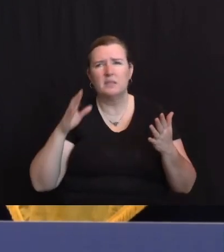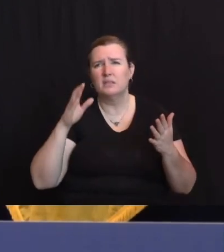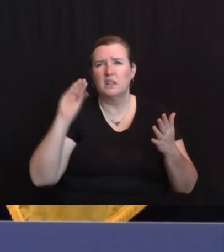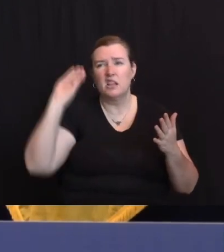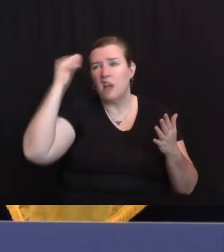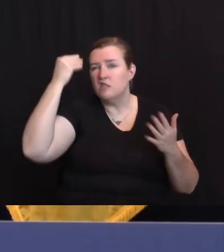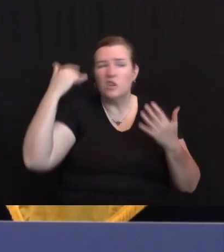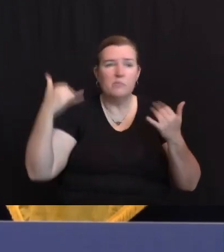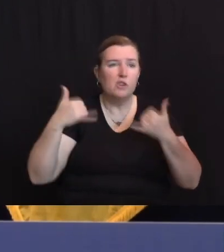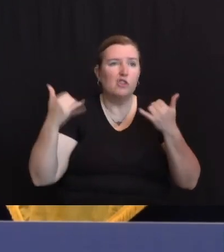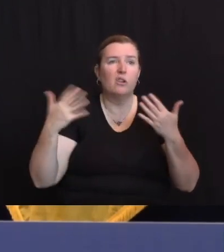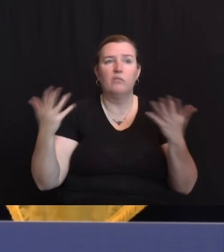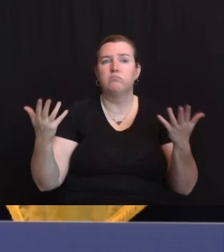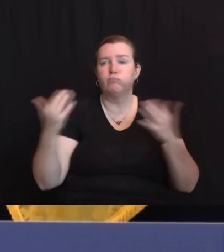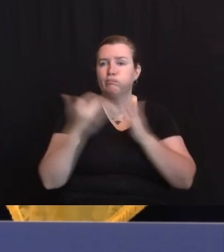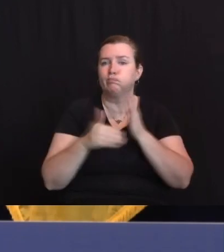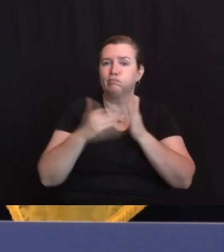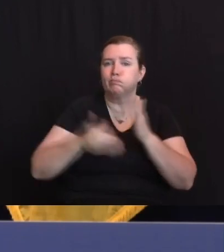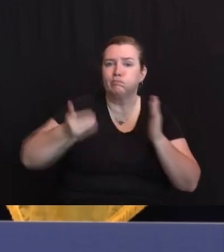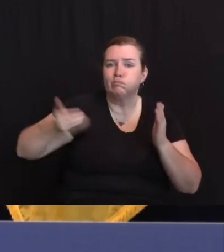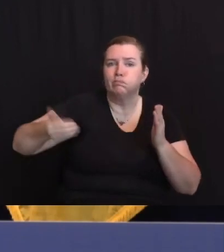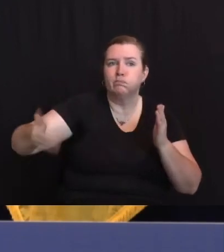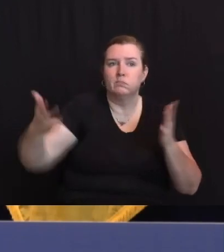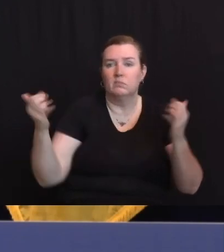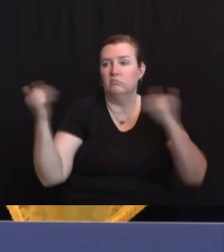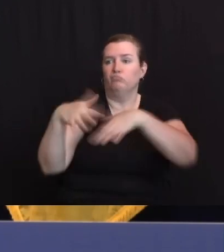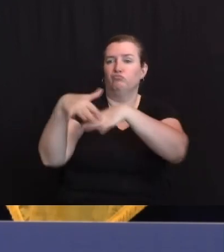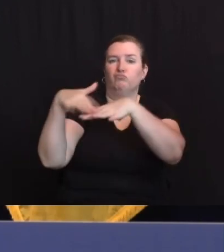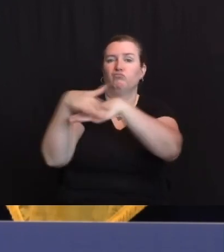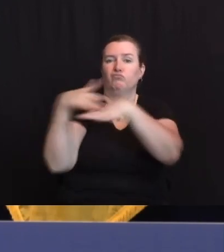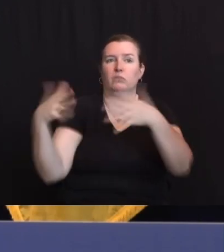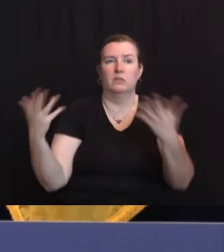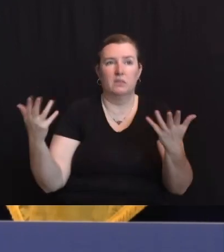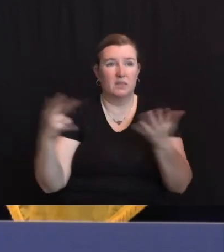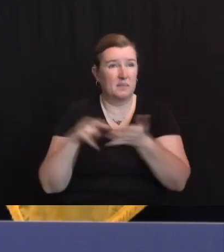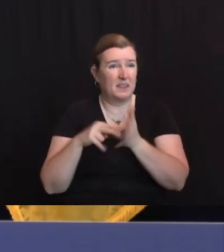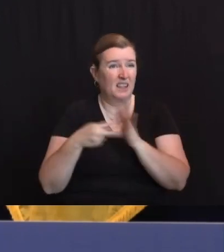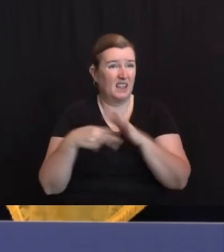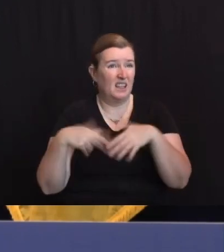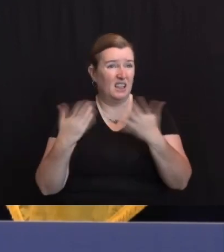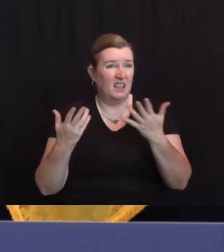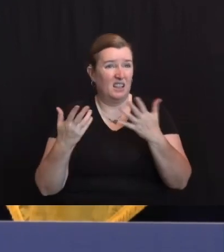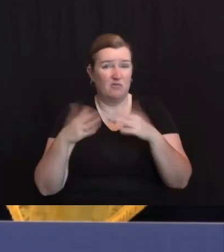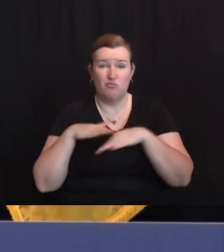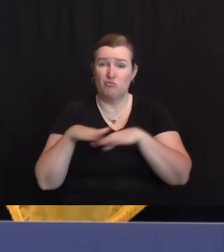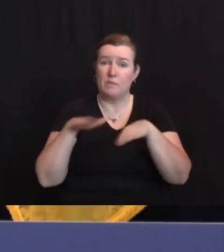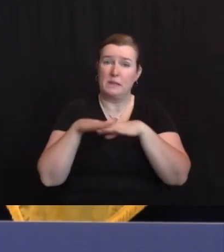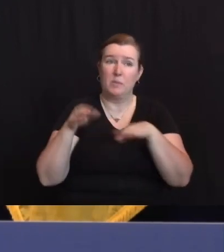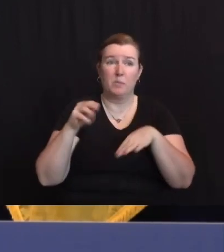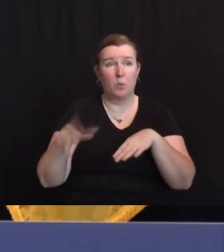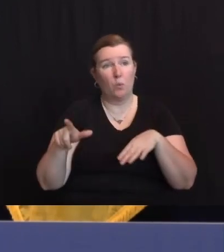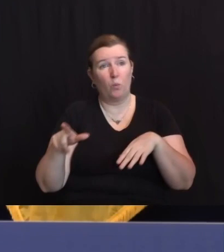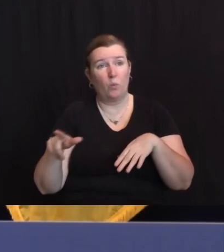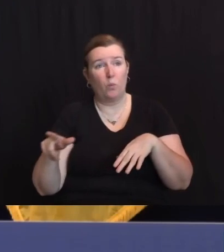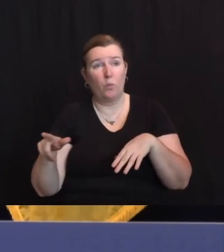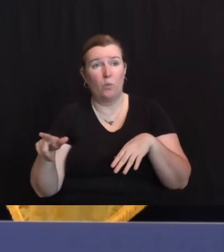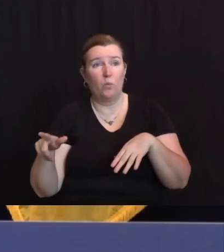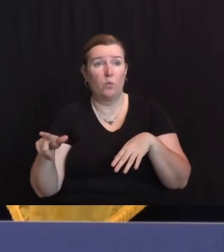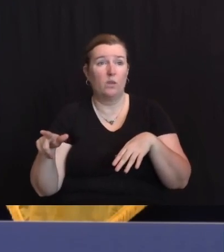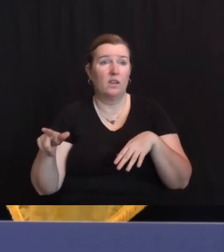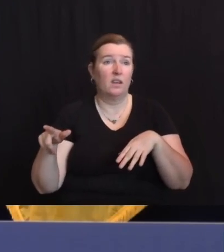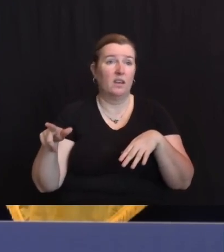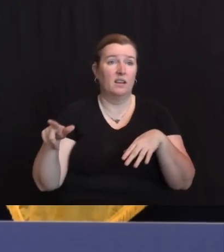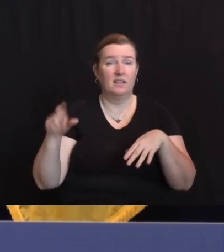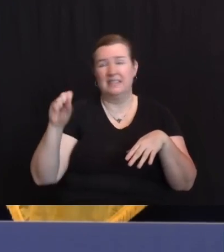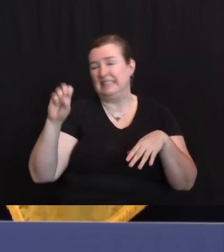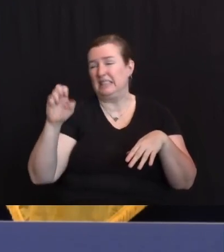parties and gatherings, whether it's at somebody's swimming pool or this one was down the shore. Do you believe this is the